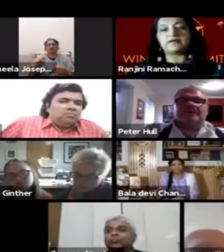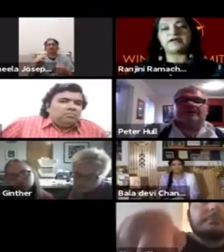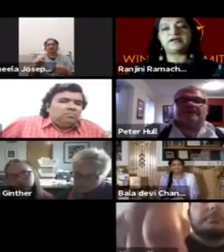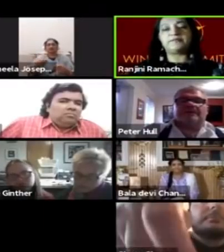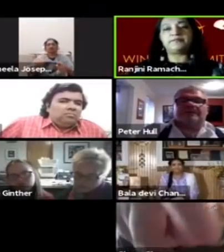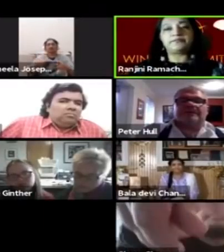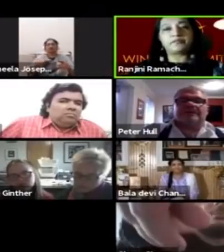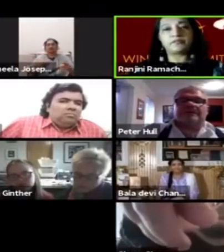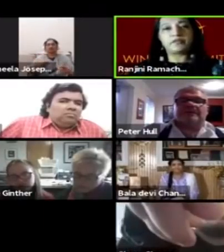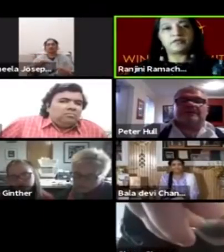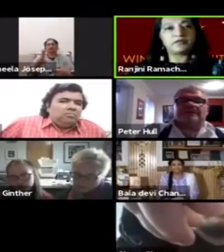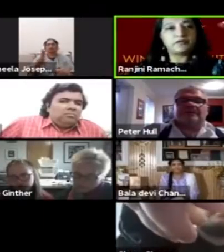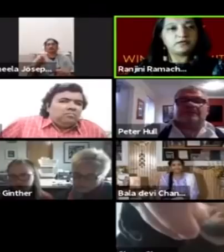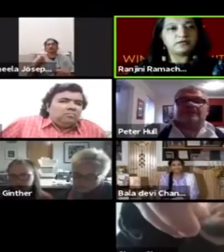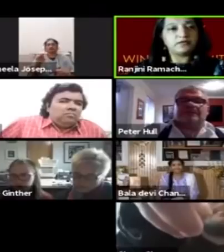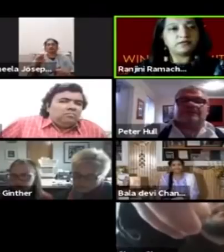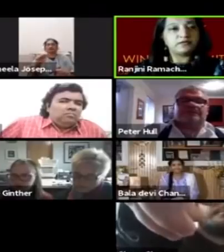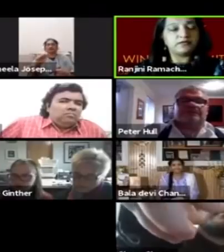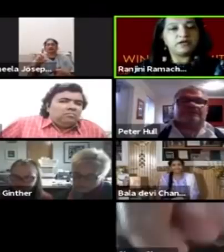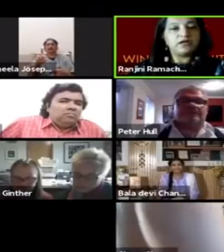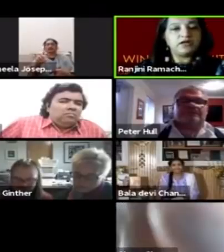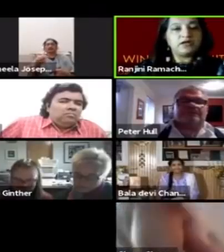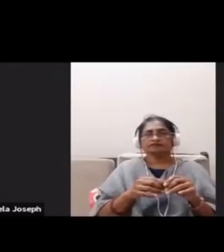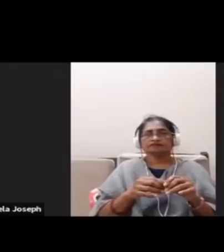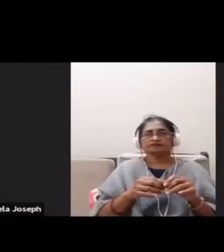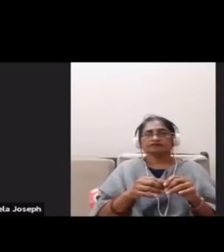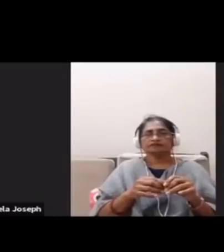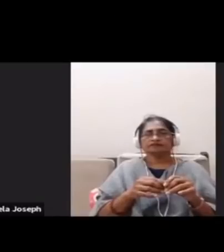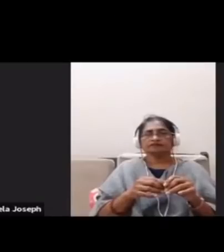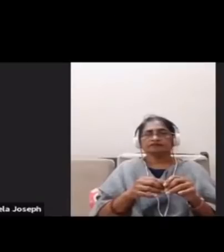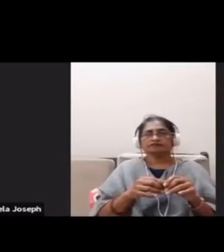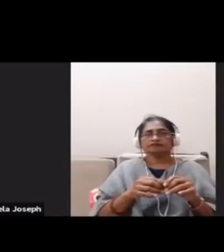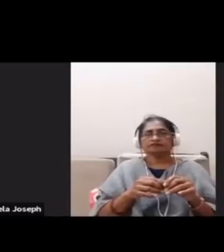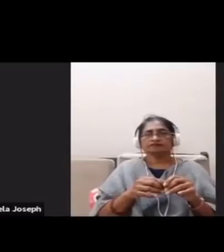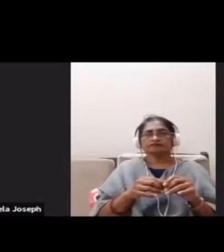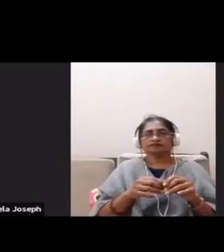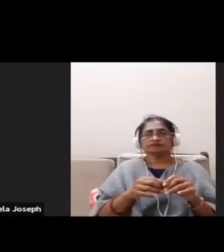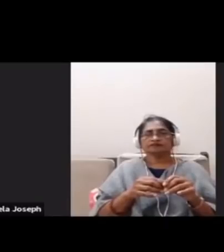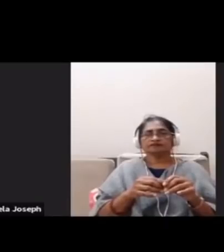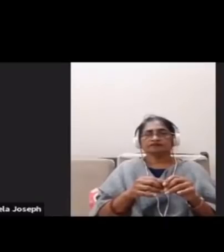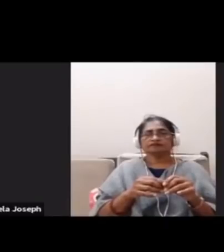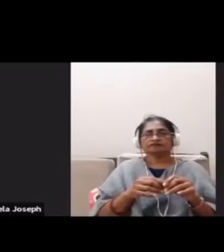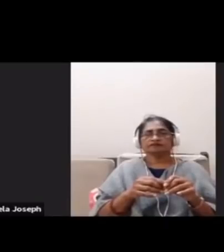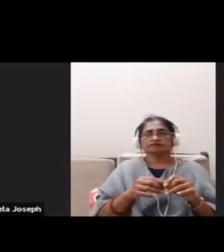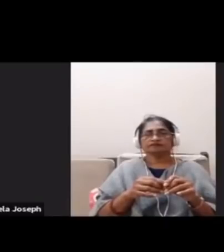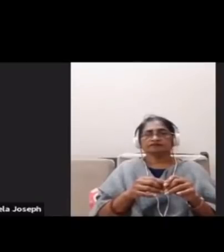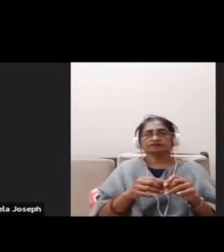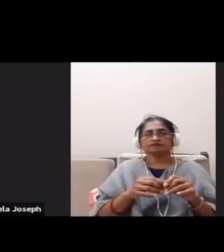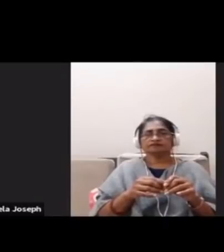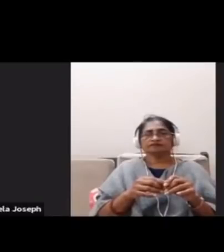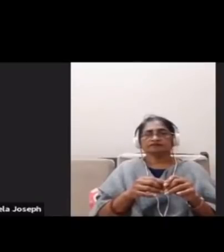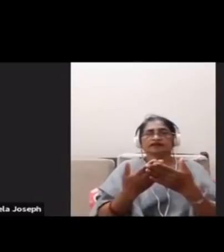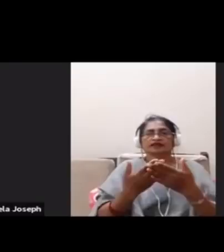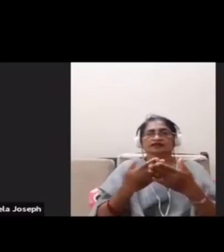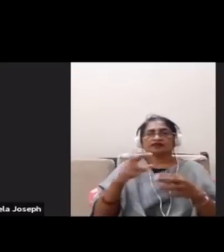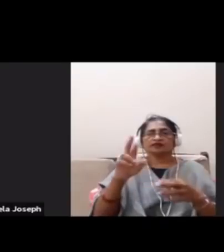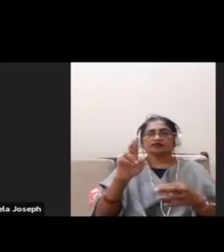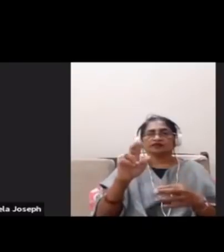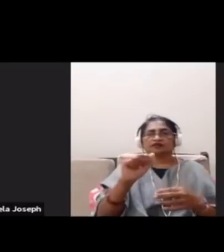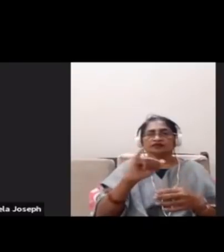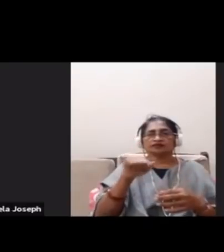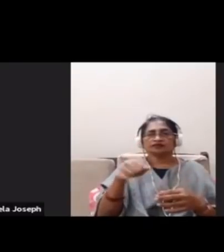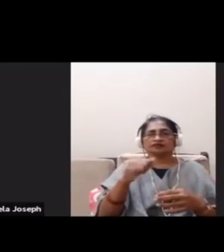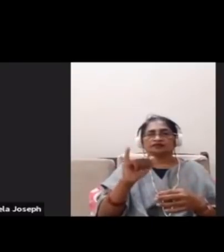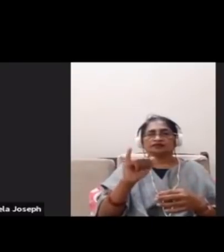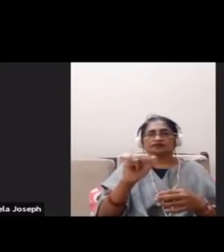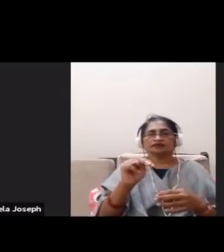Uganda. So right. She is going to be representing the minister. Okay. Thank you, Ranjini, once again.